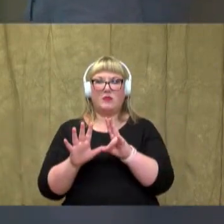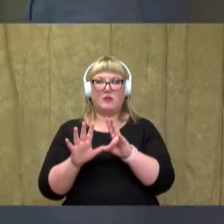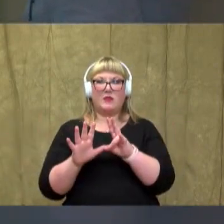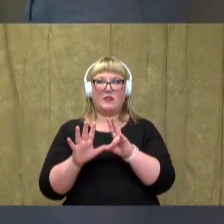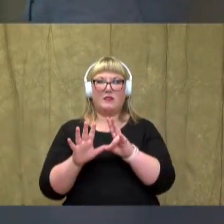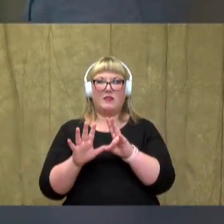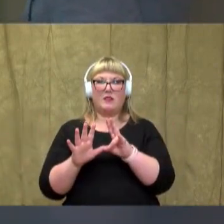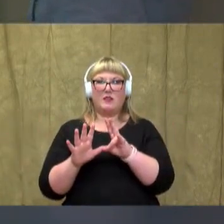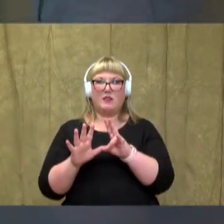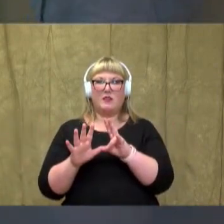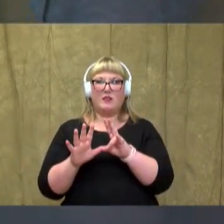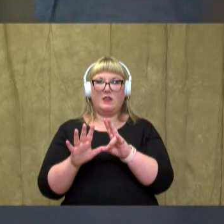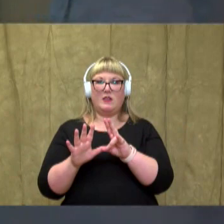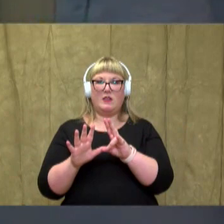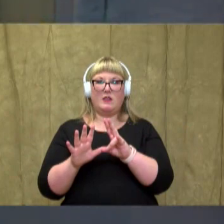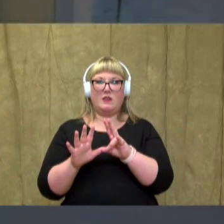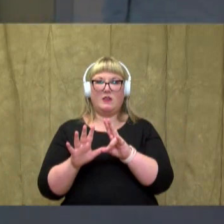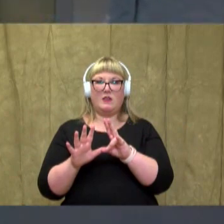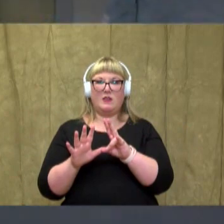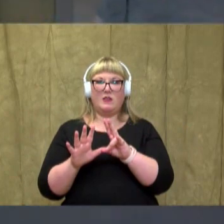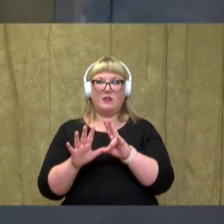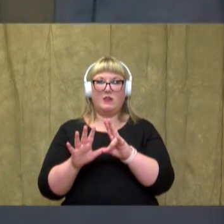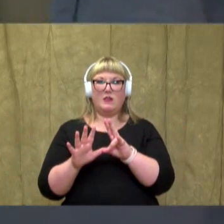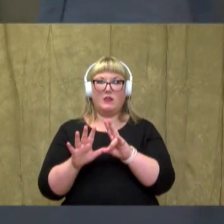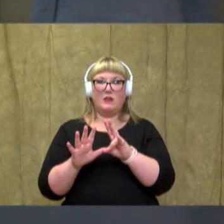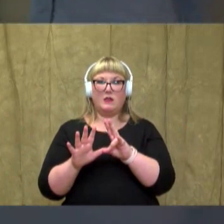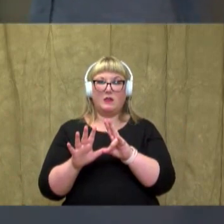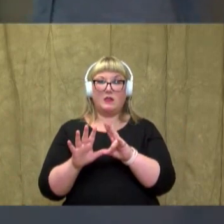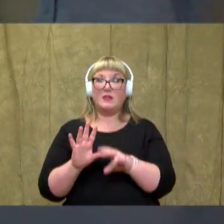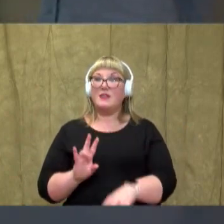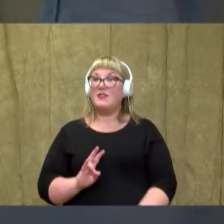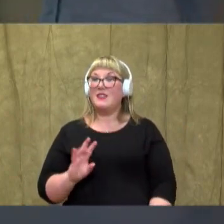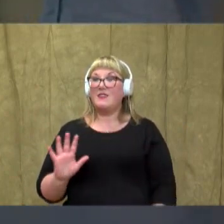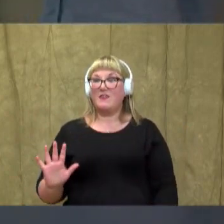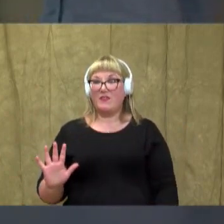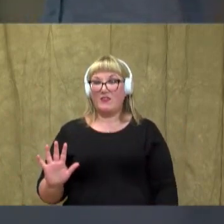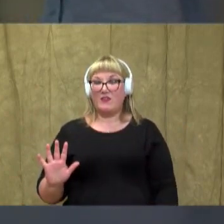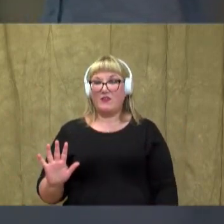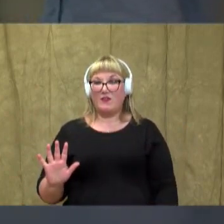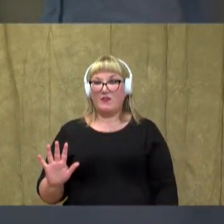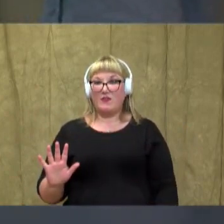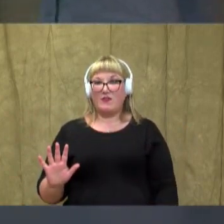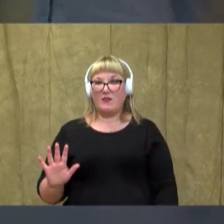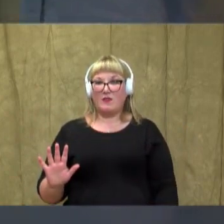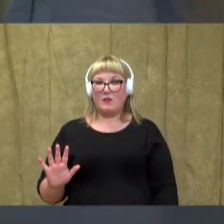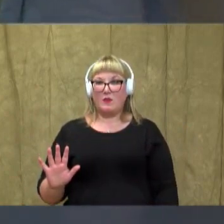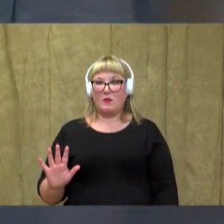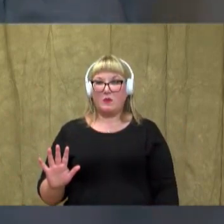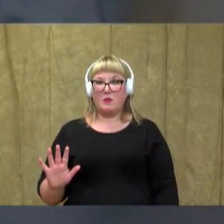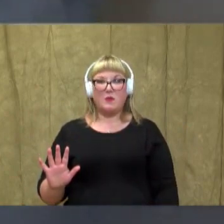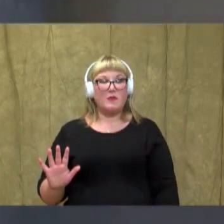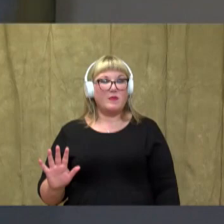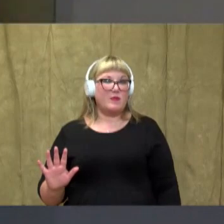is 5. So 70 plus 5 gives us 75.